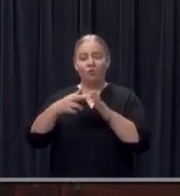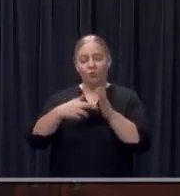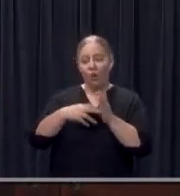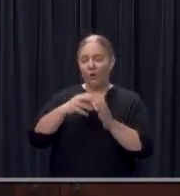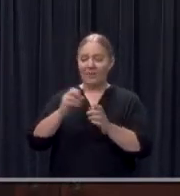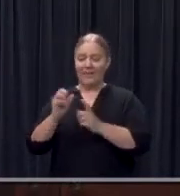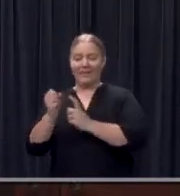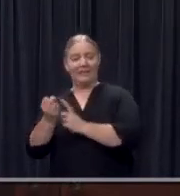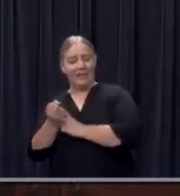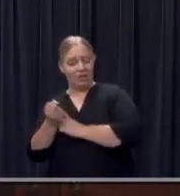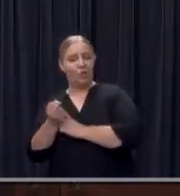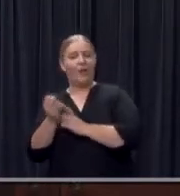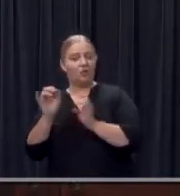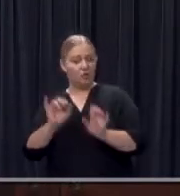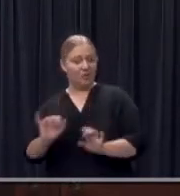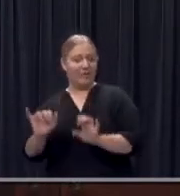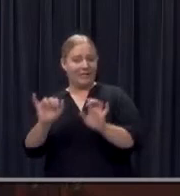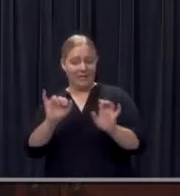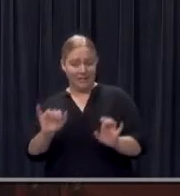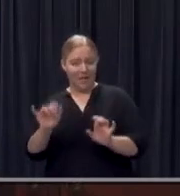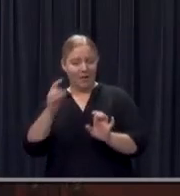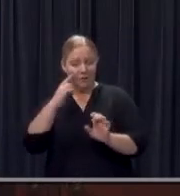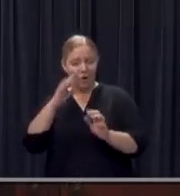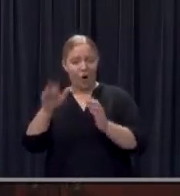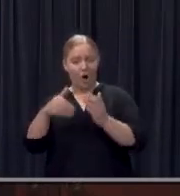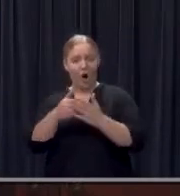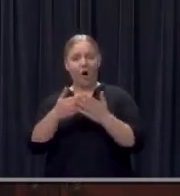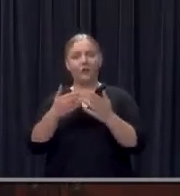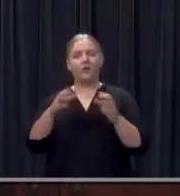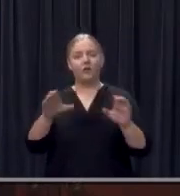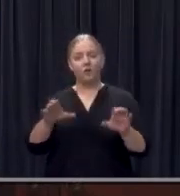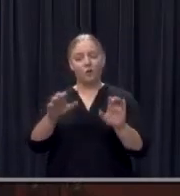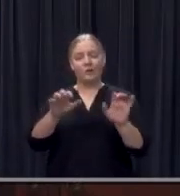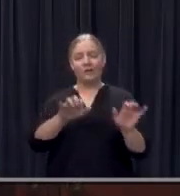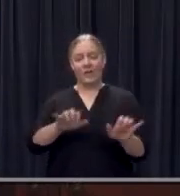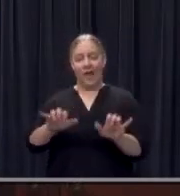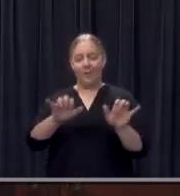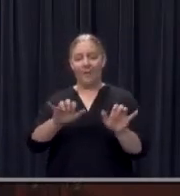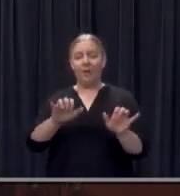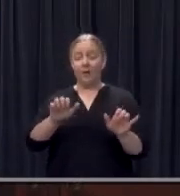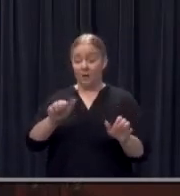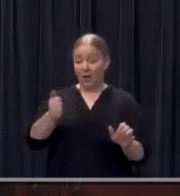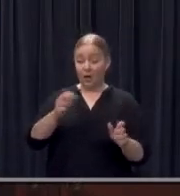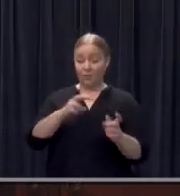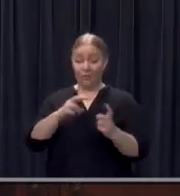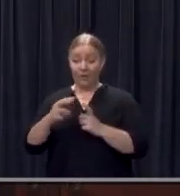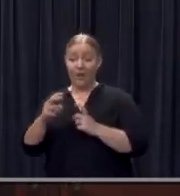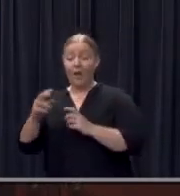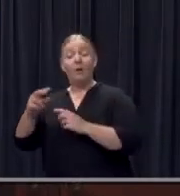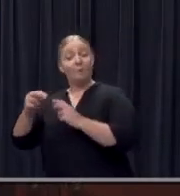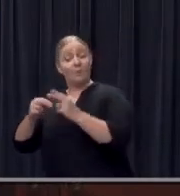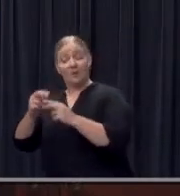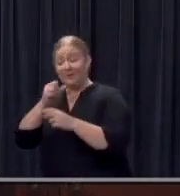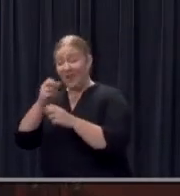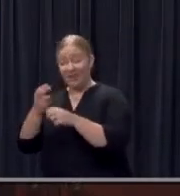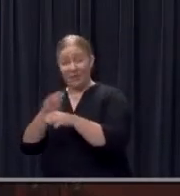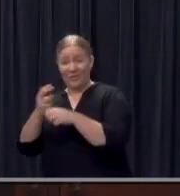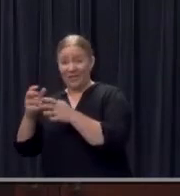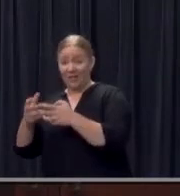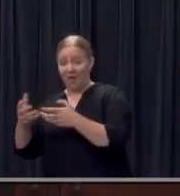situations that would be consistent for everyone to do that the same. And then on the other end, with buildings that haven't used it as